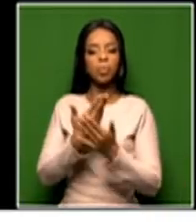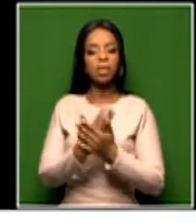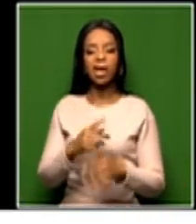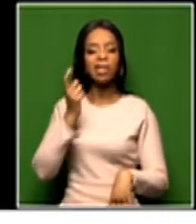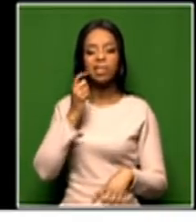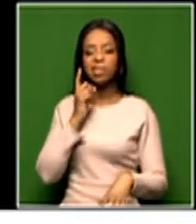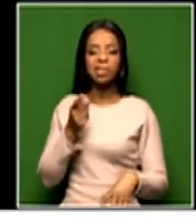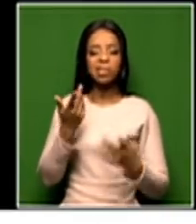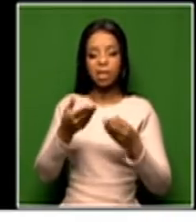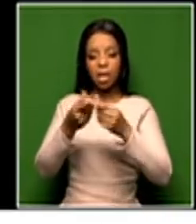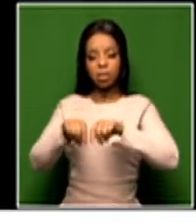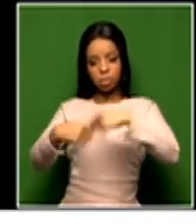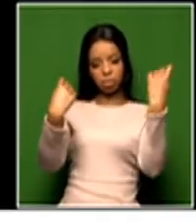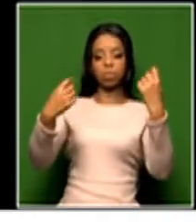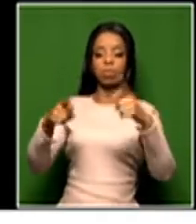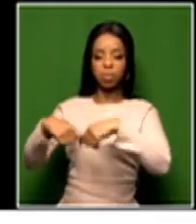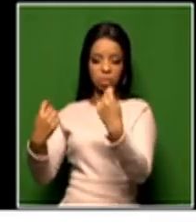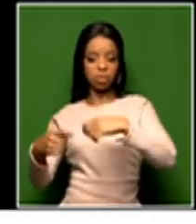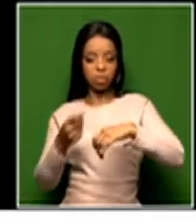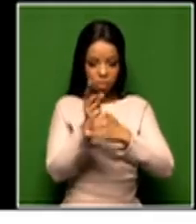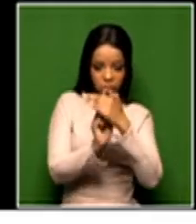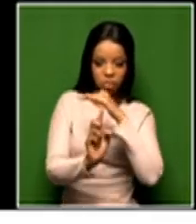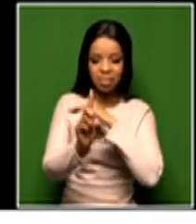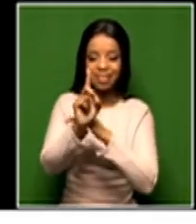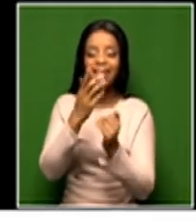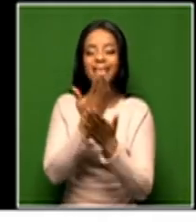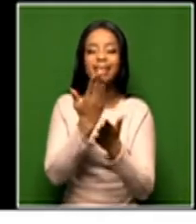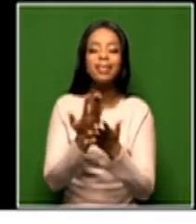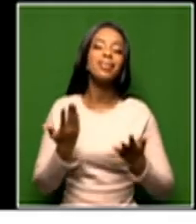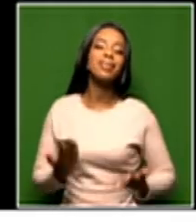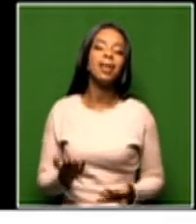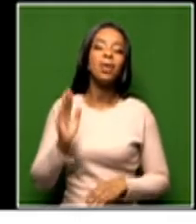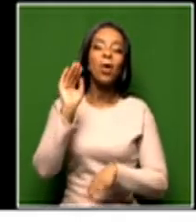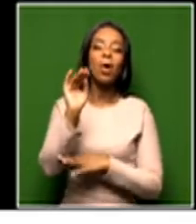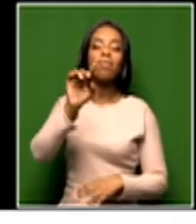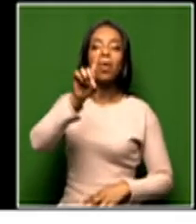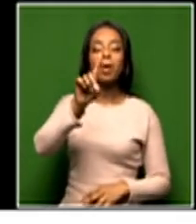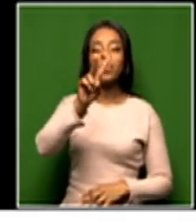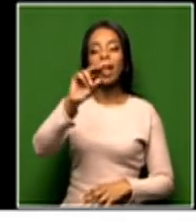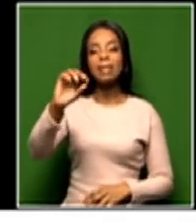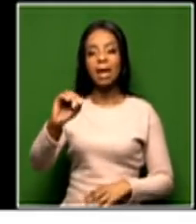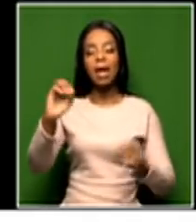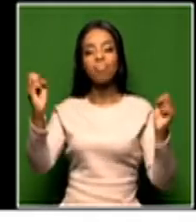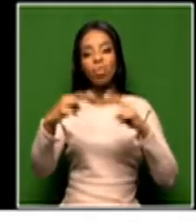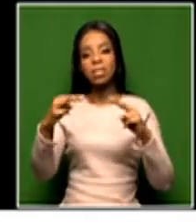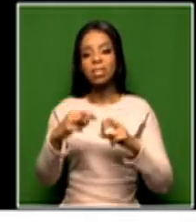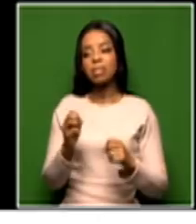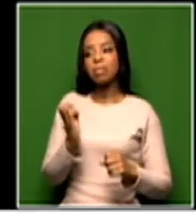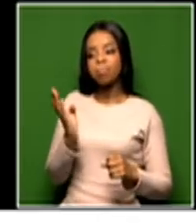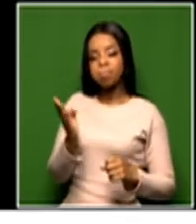it off with your bare hands. There are over 120 breaches along that fence. There was